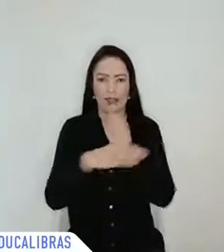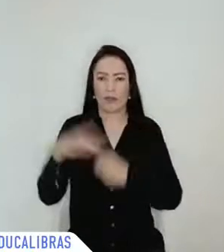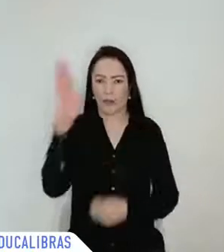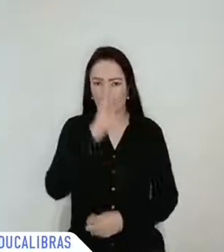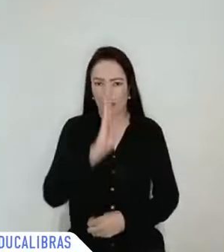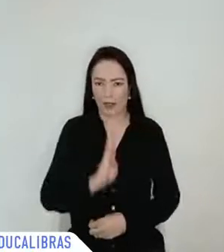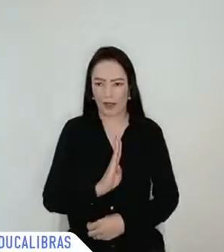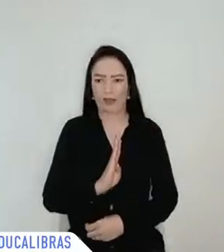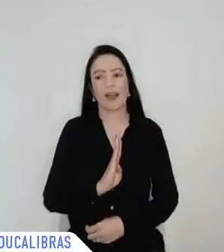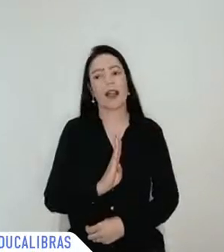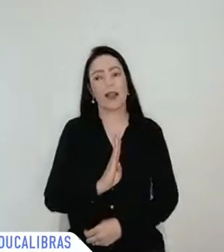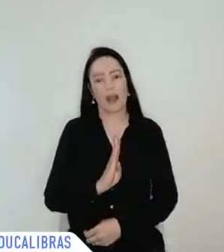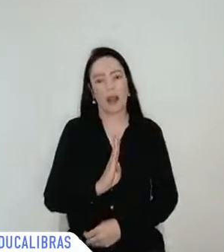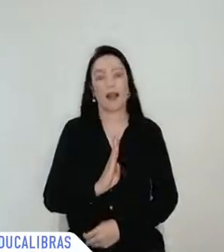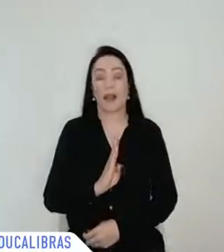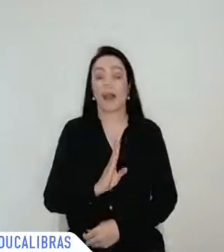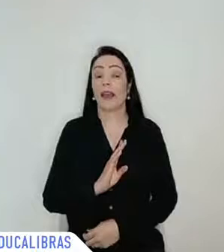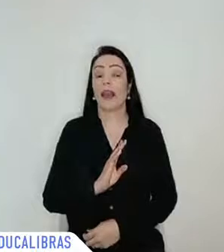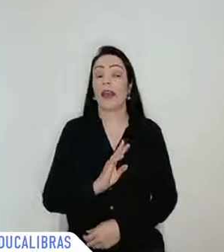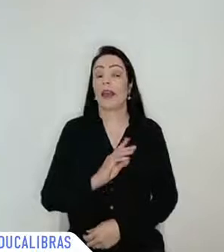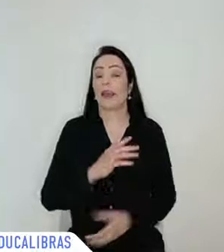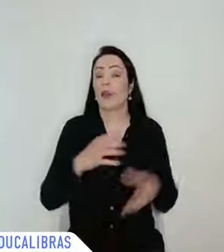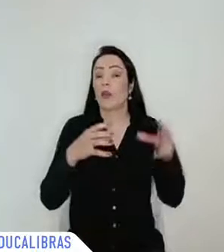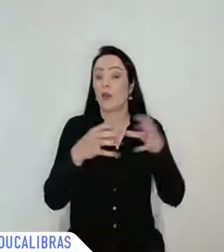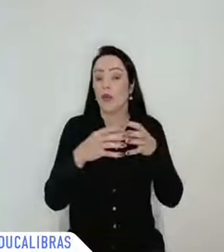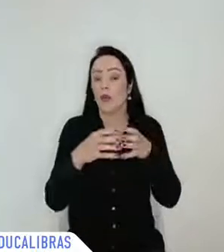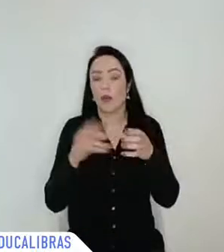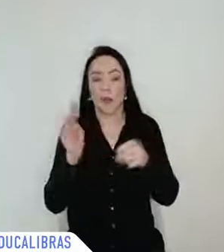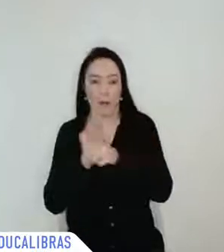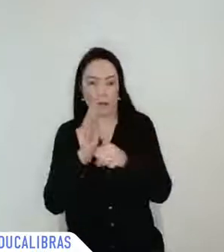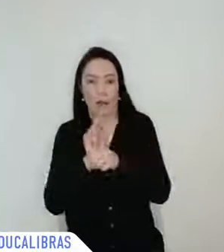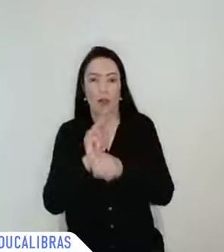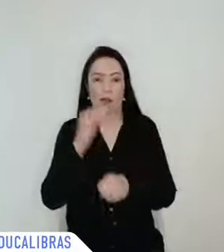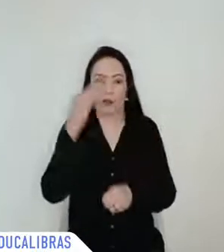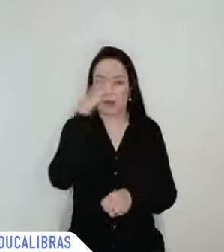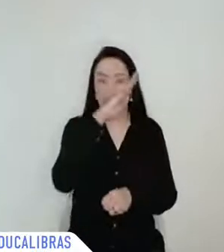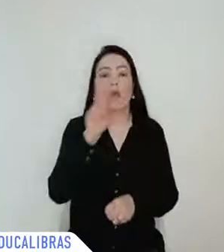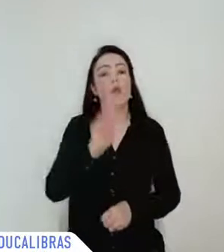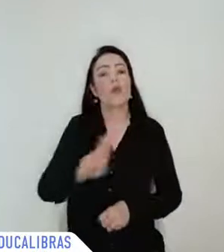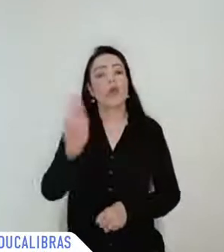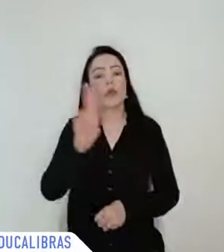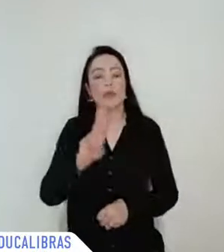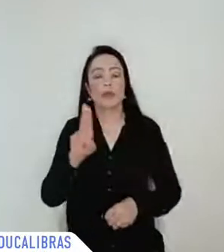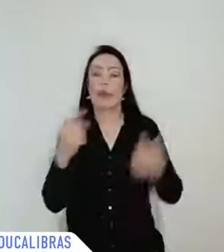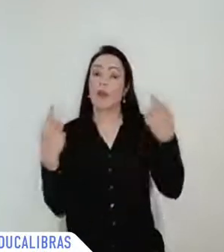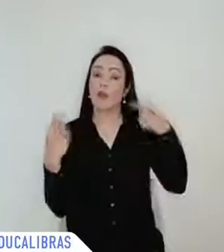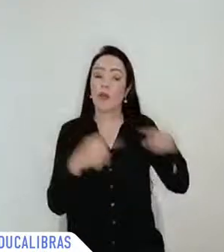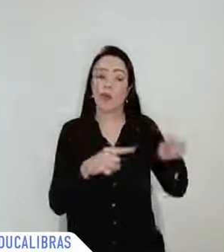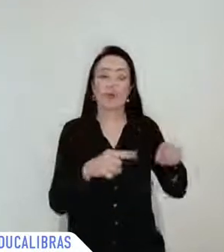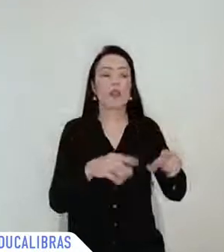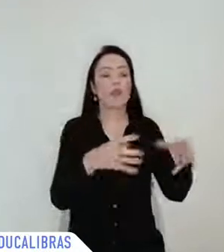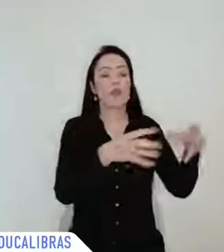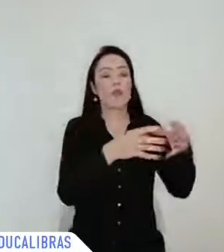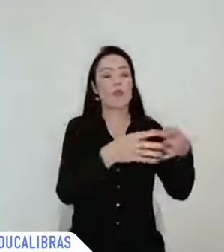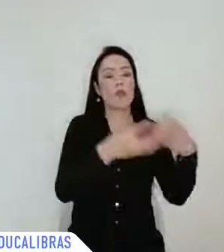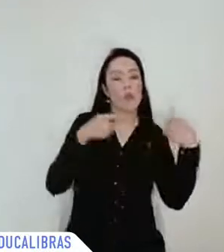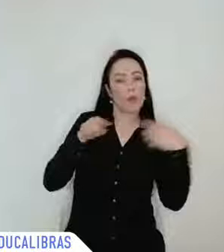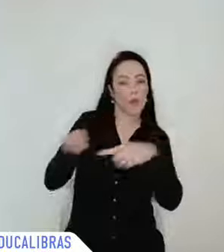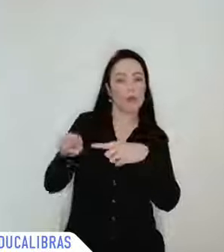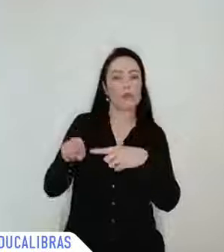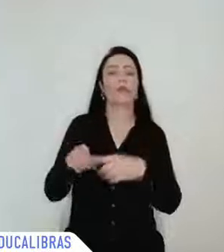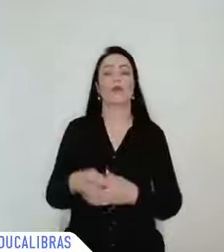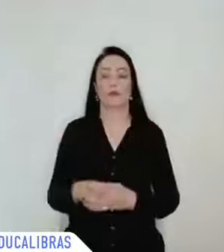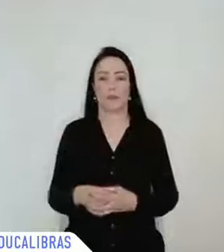to stop this law from being approved. And especially this year, this is going to